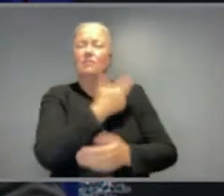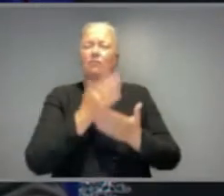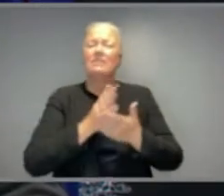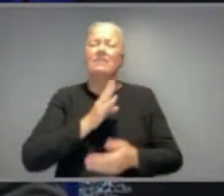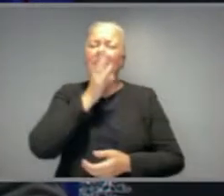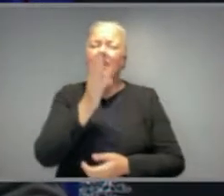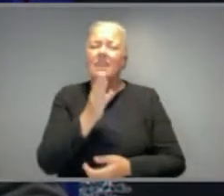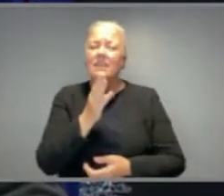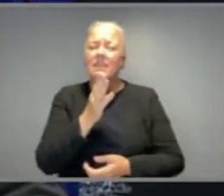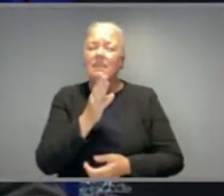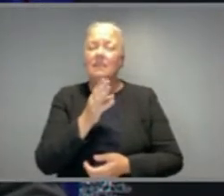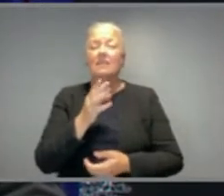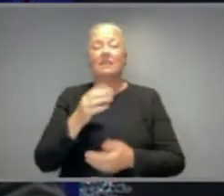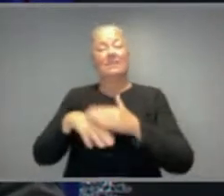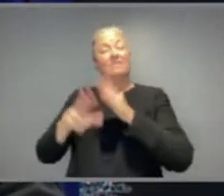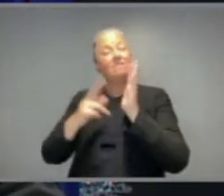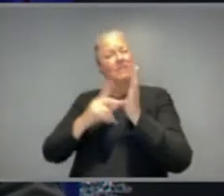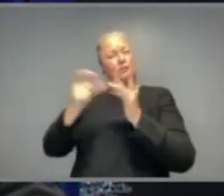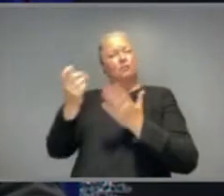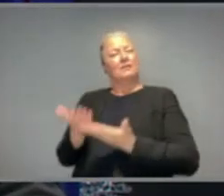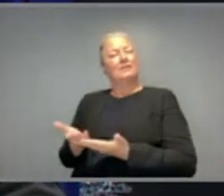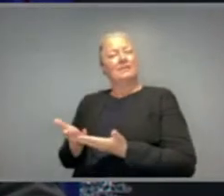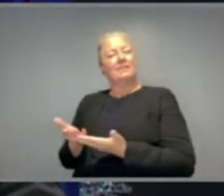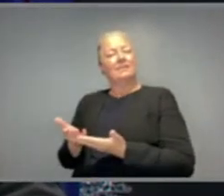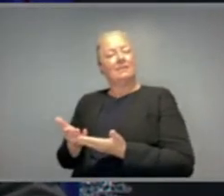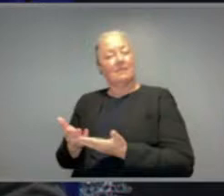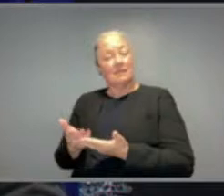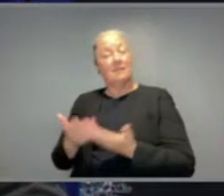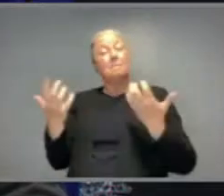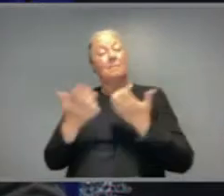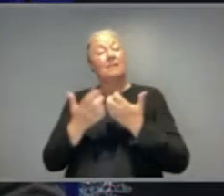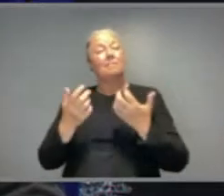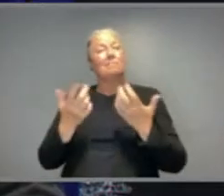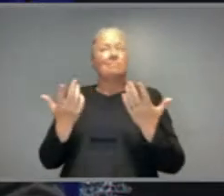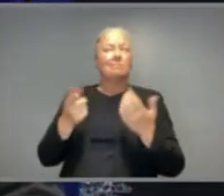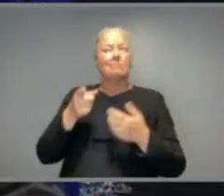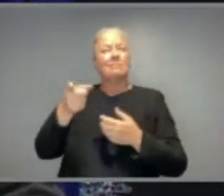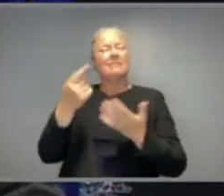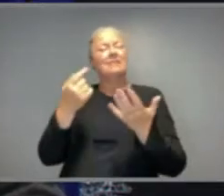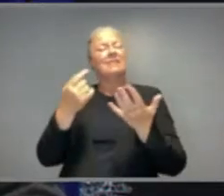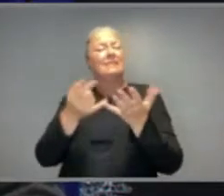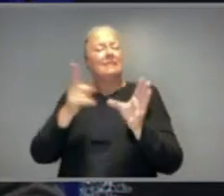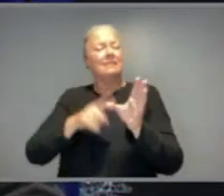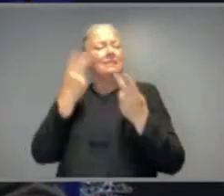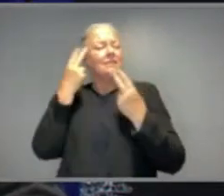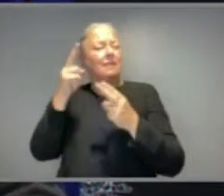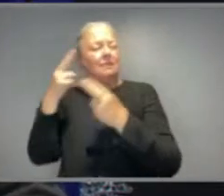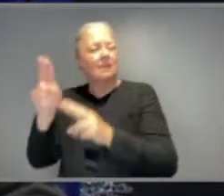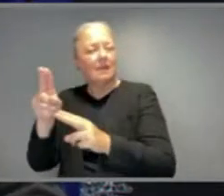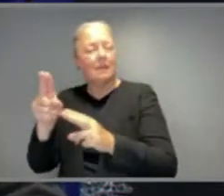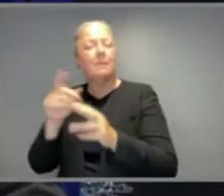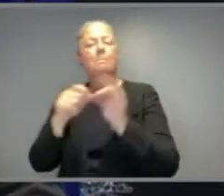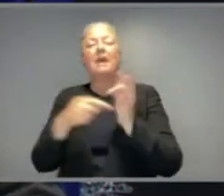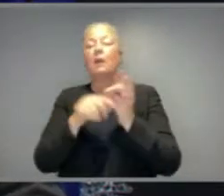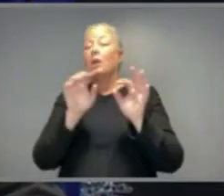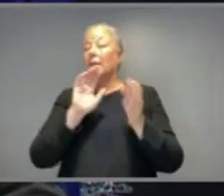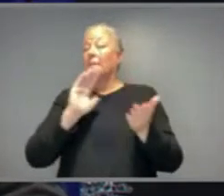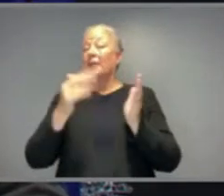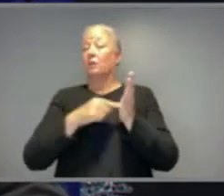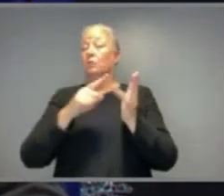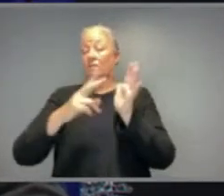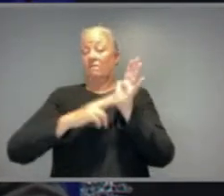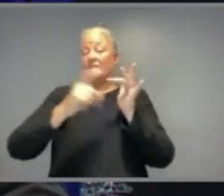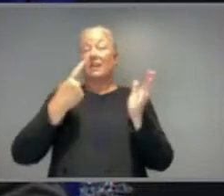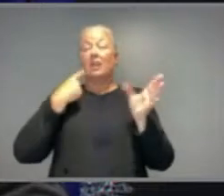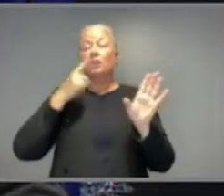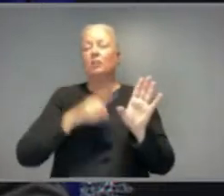Victoria is, while there have been terrible loss of life in Sydney, we are not seeing a repeat of what occurred in Victoria last year. And that